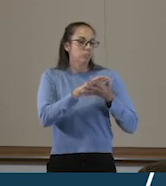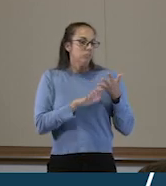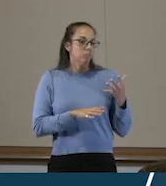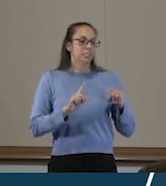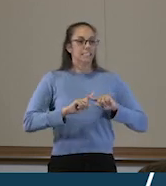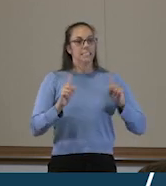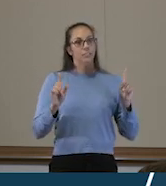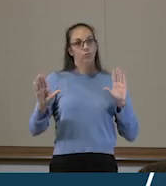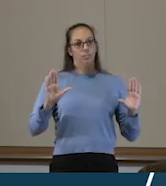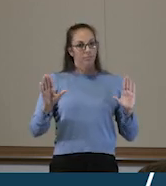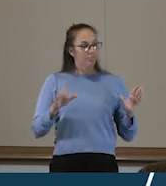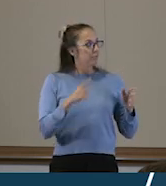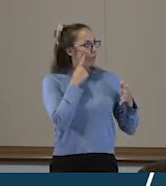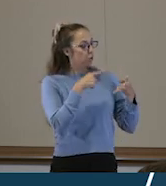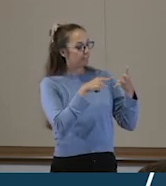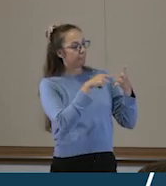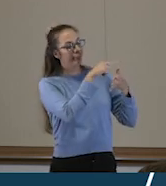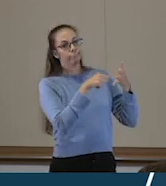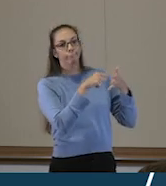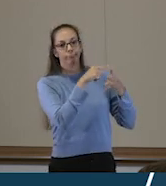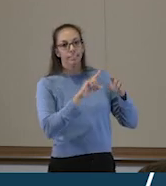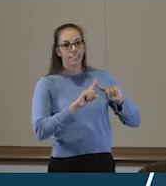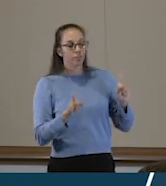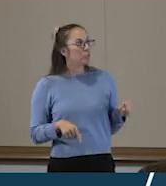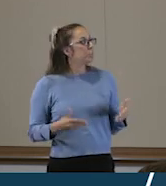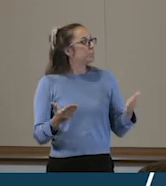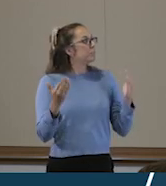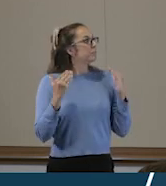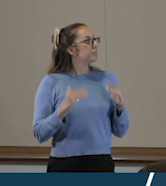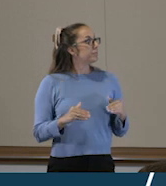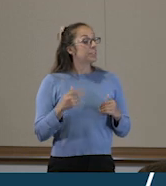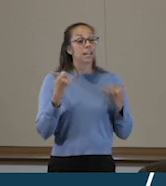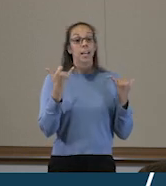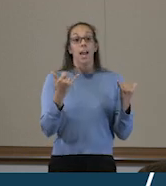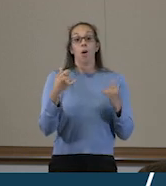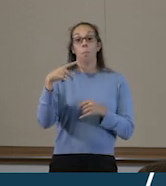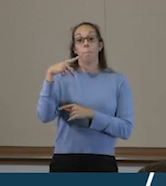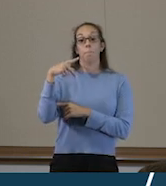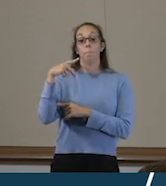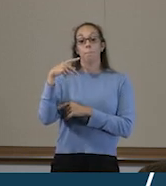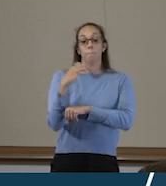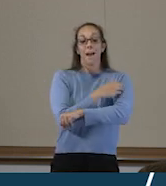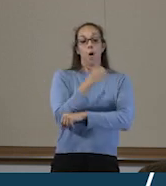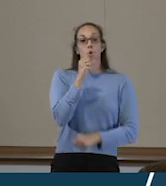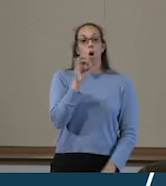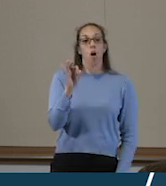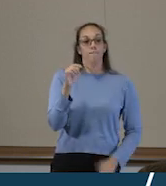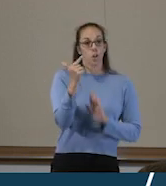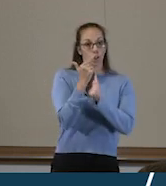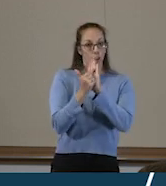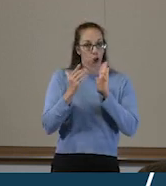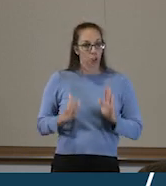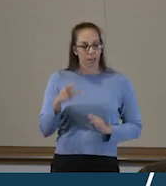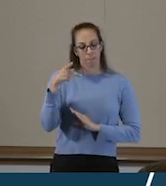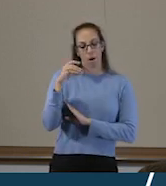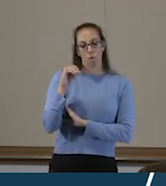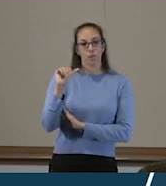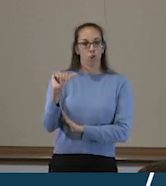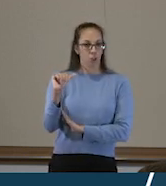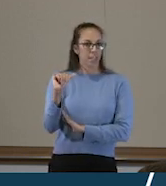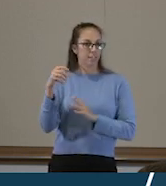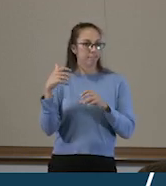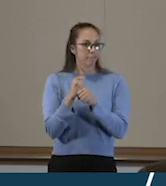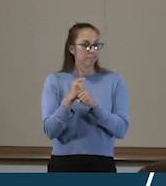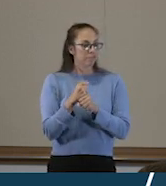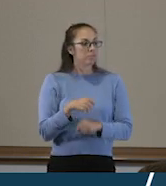amongst all of the alternatives. Power of attorney, that's a little bit different. So often when I